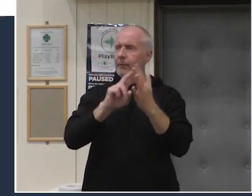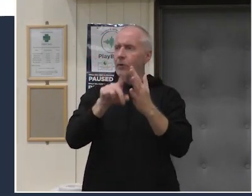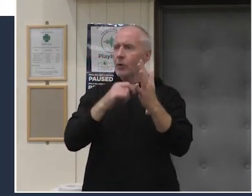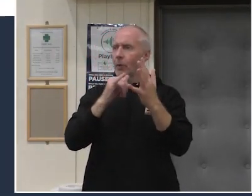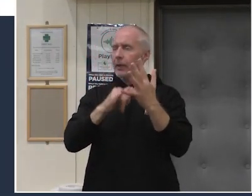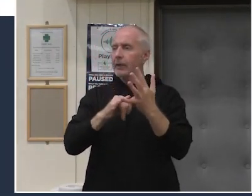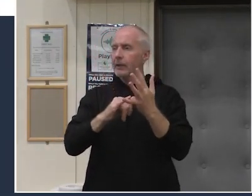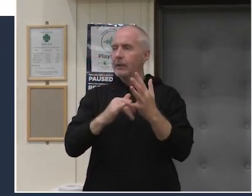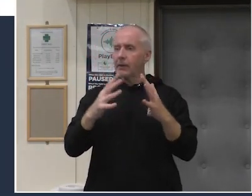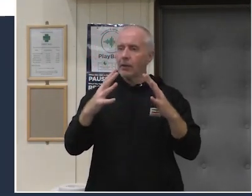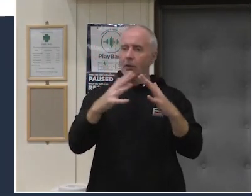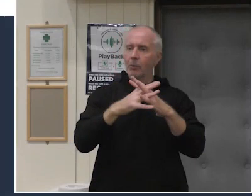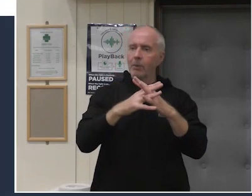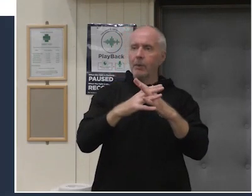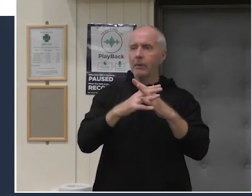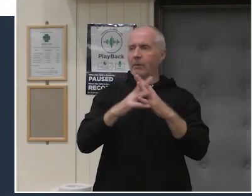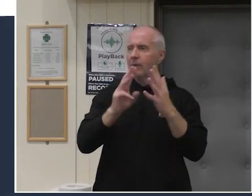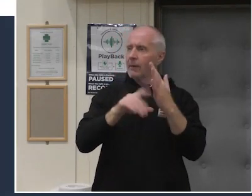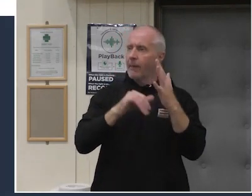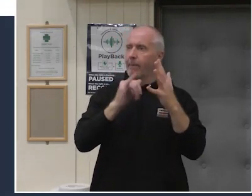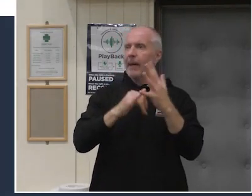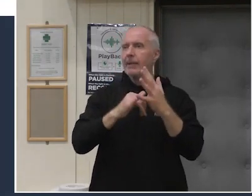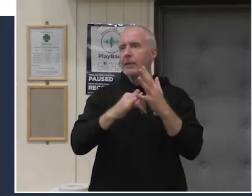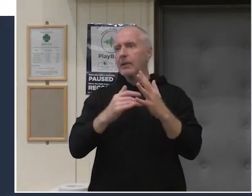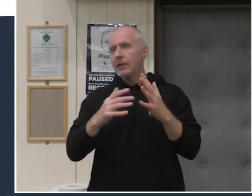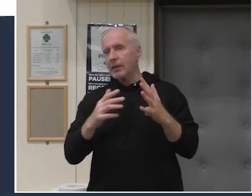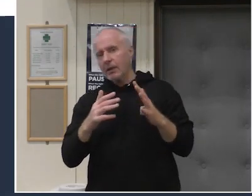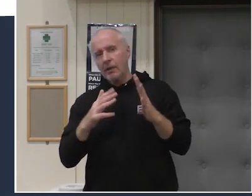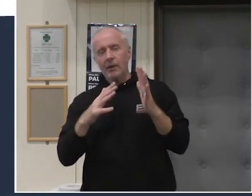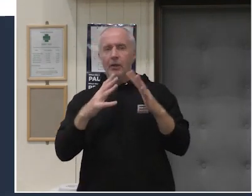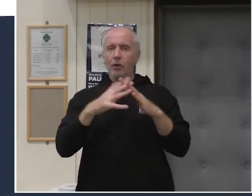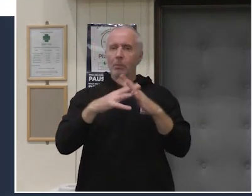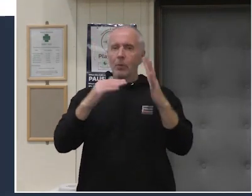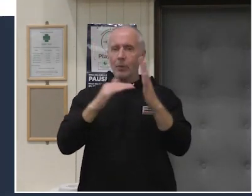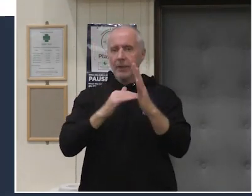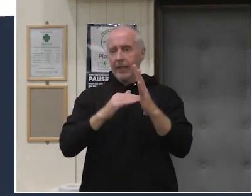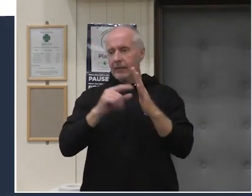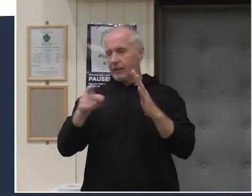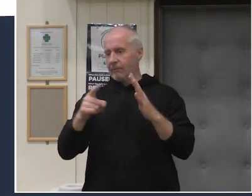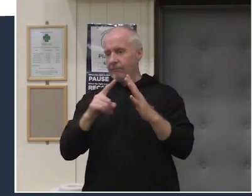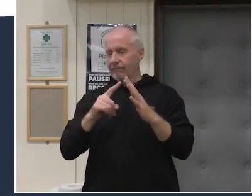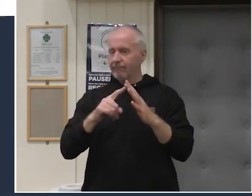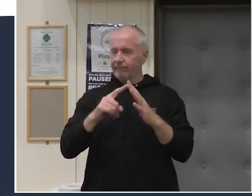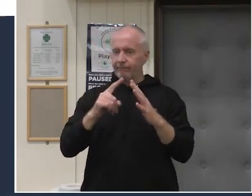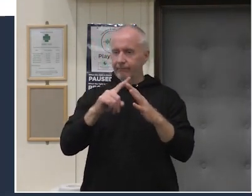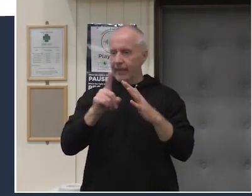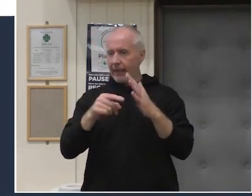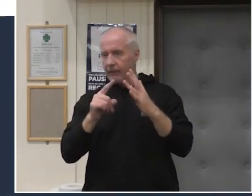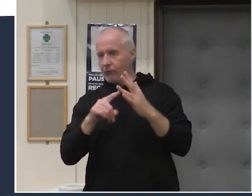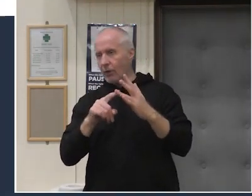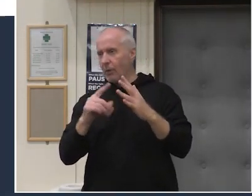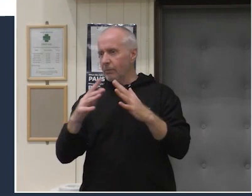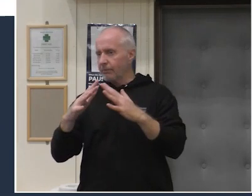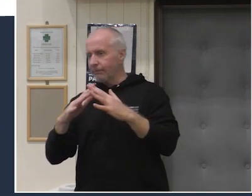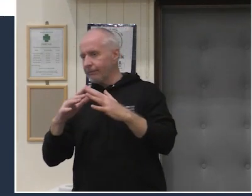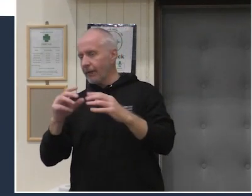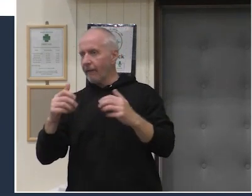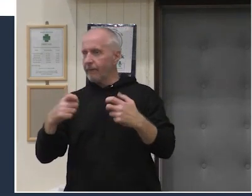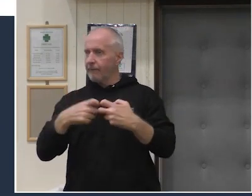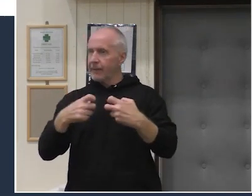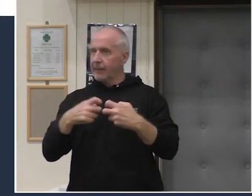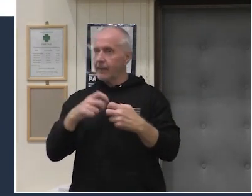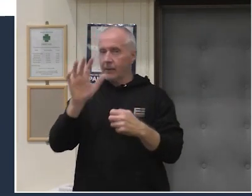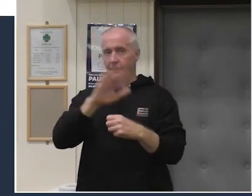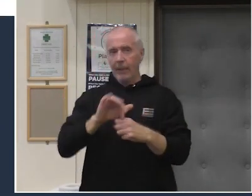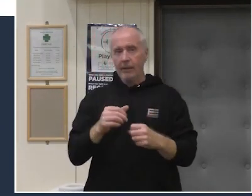Mass WZ boson, electroweak physics, where they originate. You'd fit somewhere in the region of about 100 of